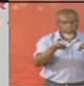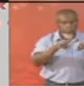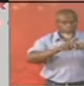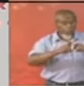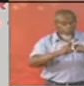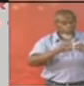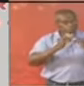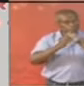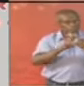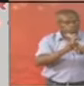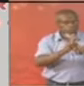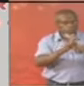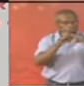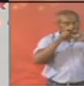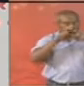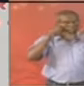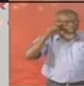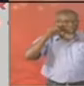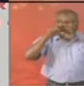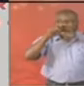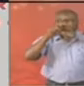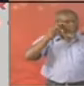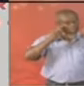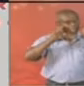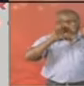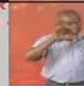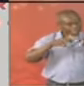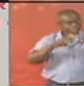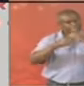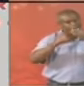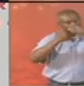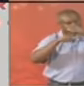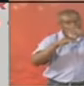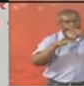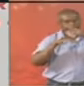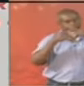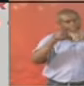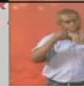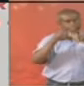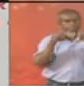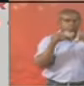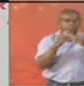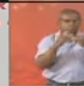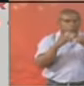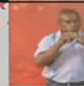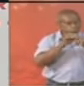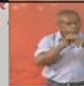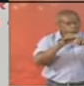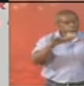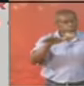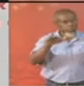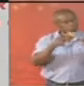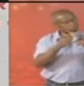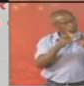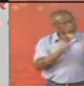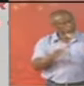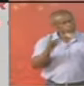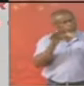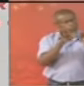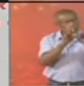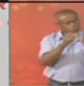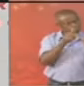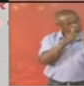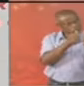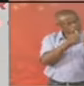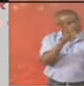by trapping the majority of those droplets as they leave your respiratory system. So it really is very important that we adhere to the mask